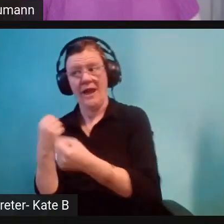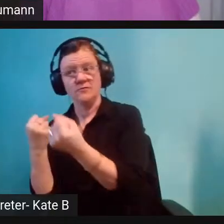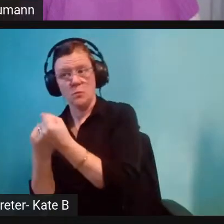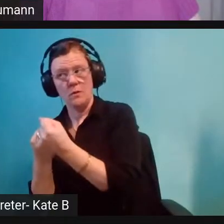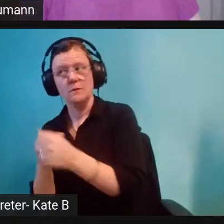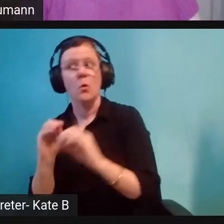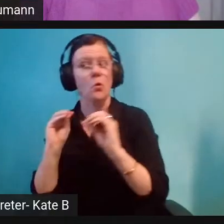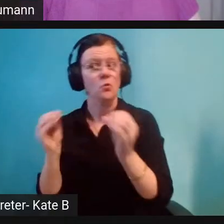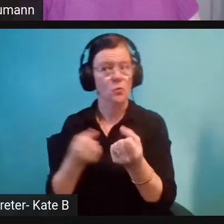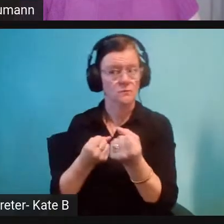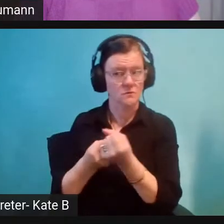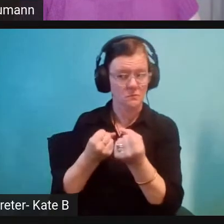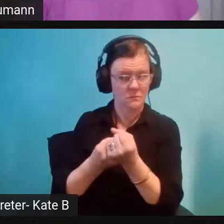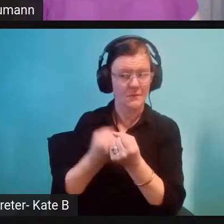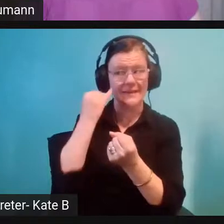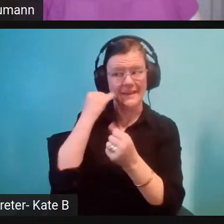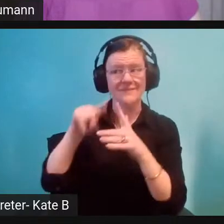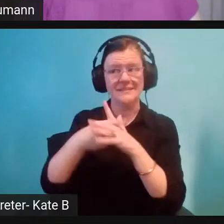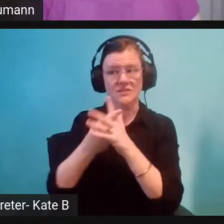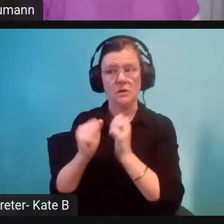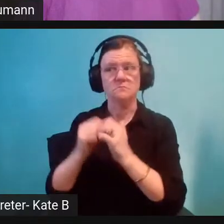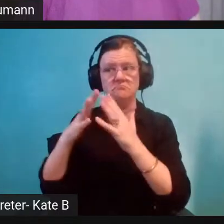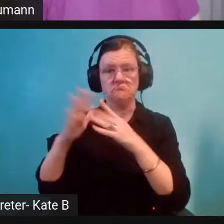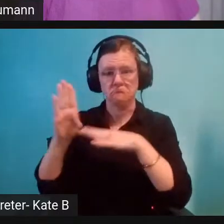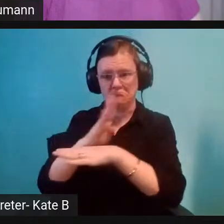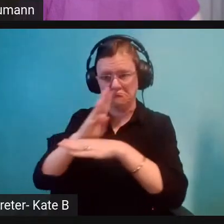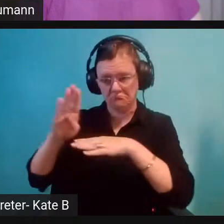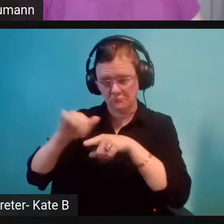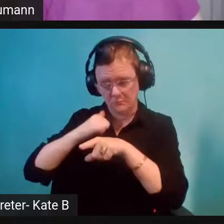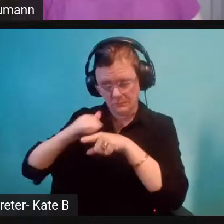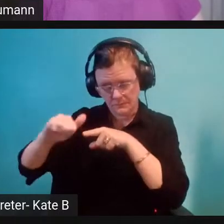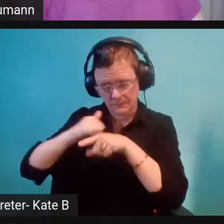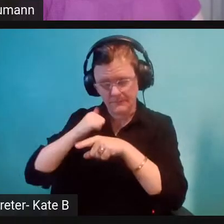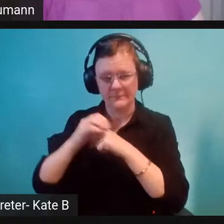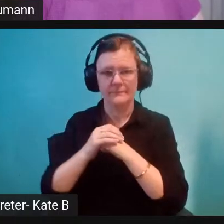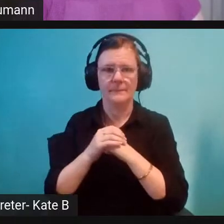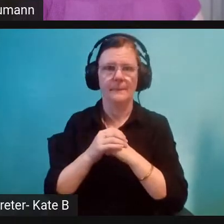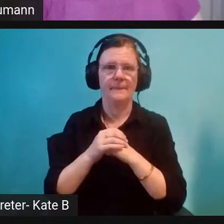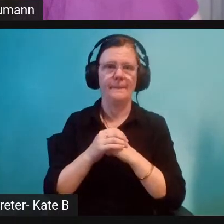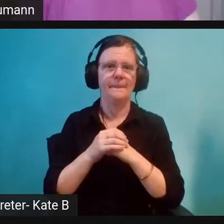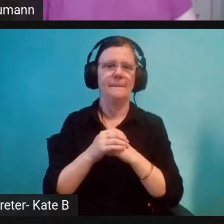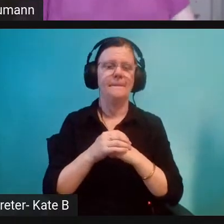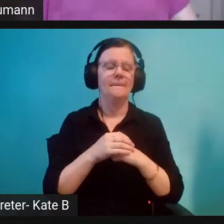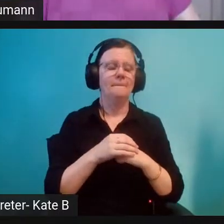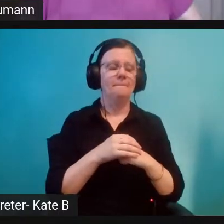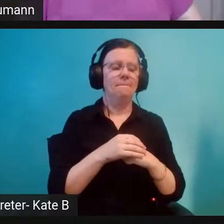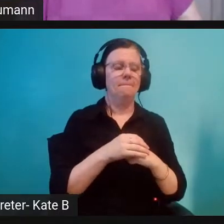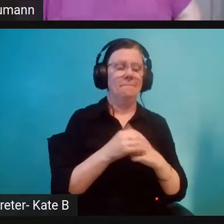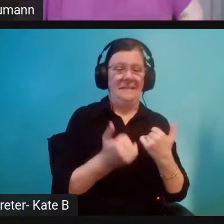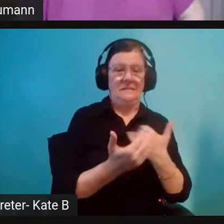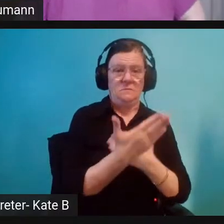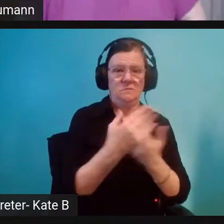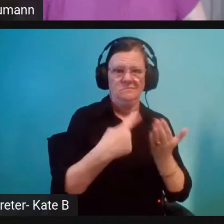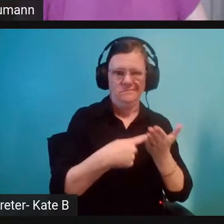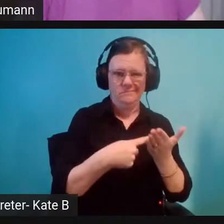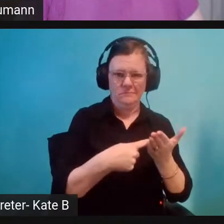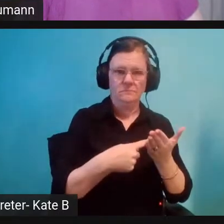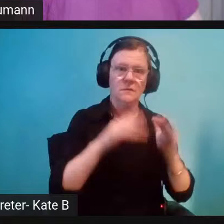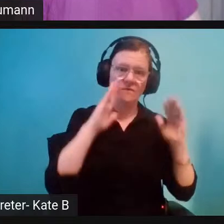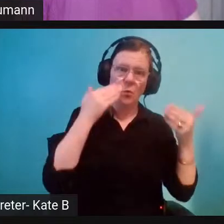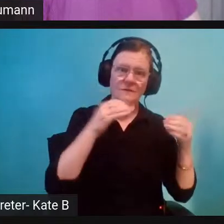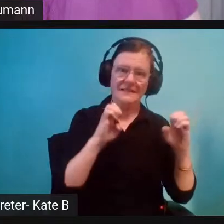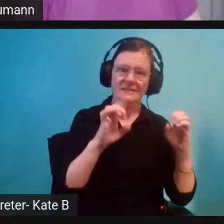getting when they begin practice in the field. This discussion that I was having earlier around